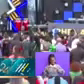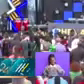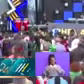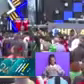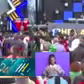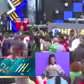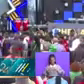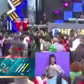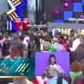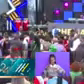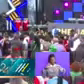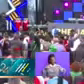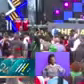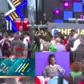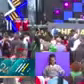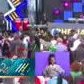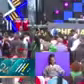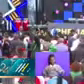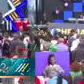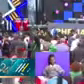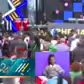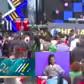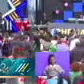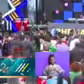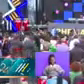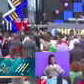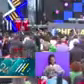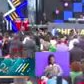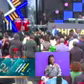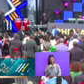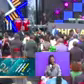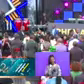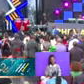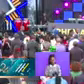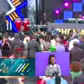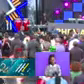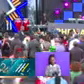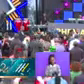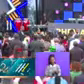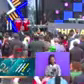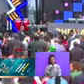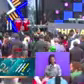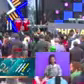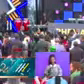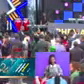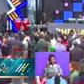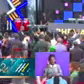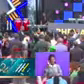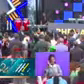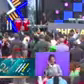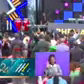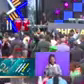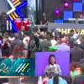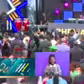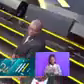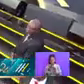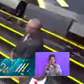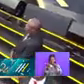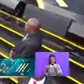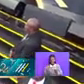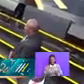receive say I receive the power to be fruitful